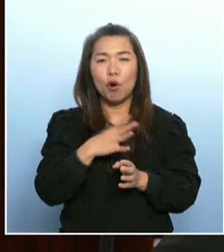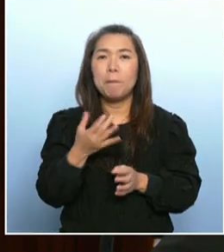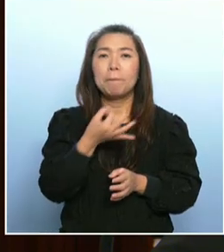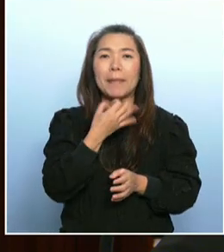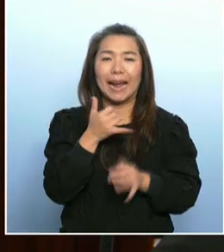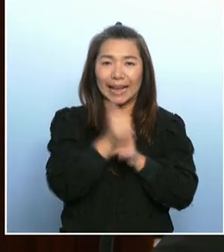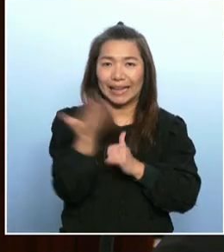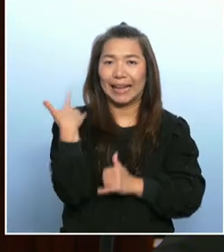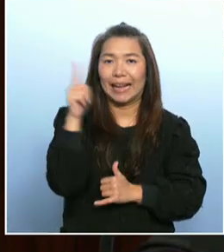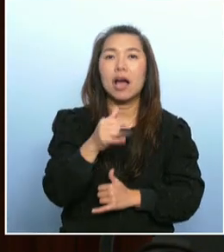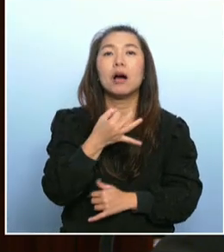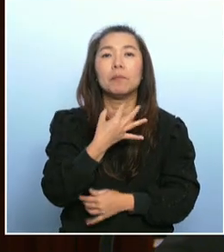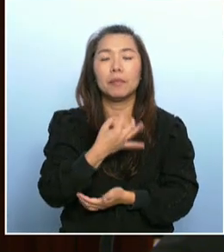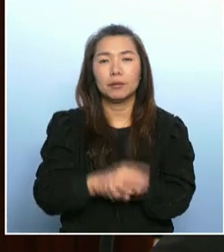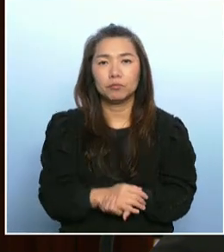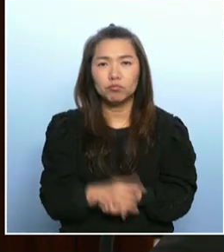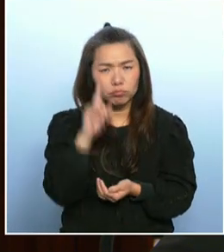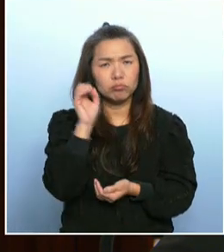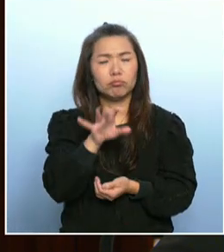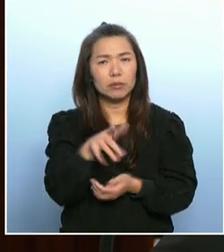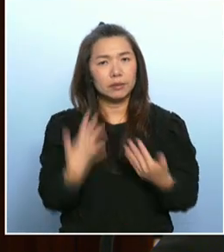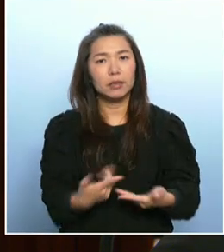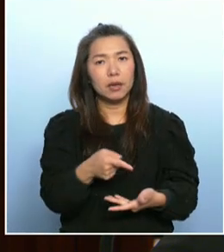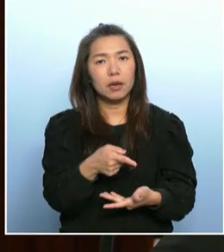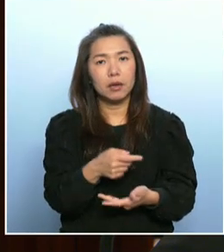homes are still not fully opened.